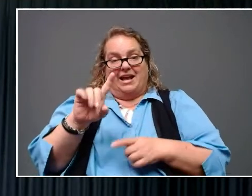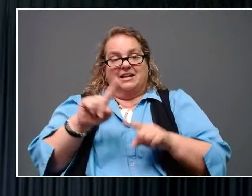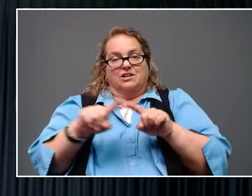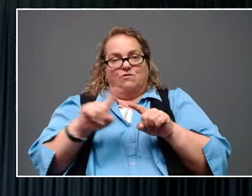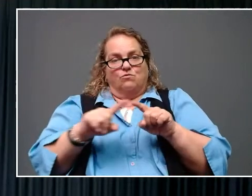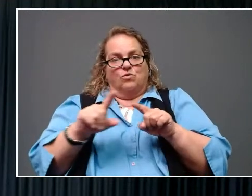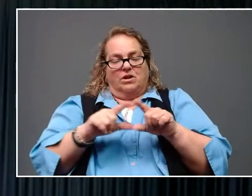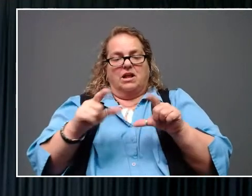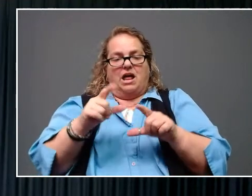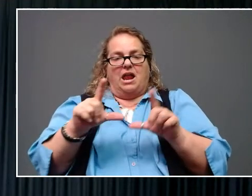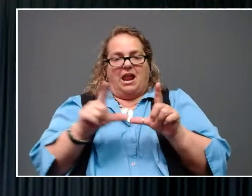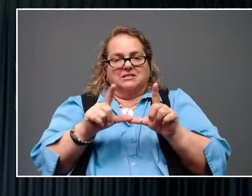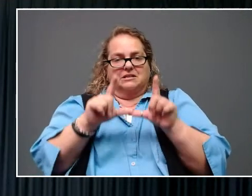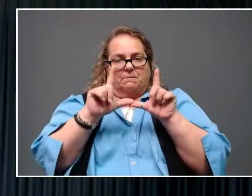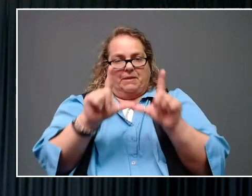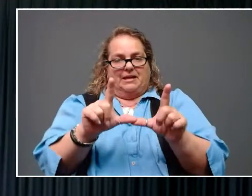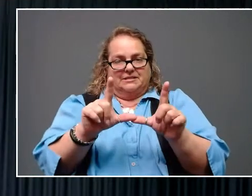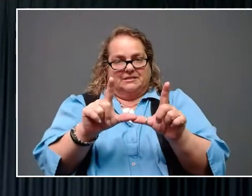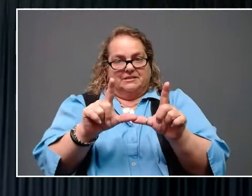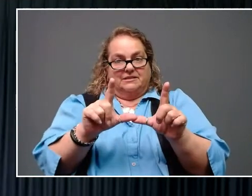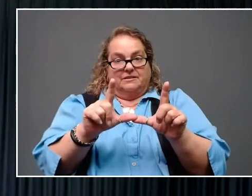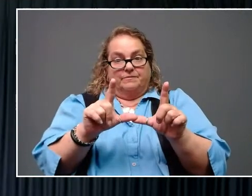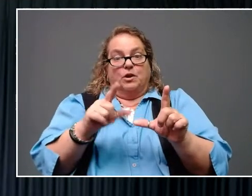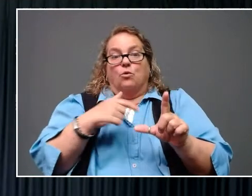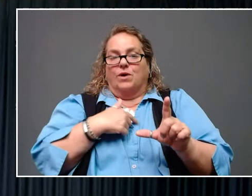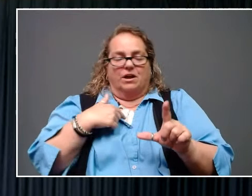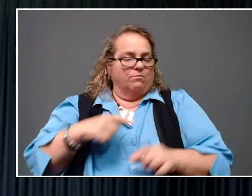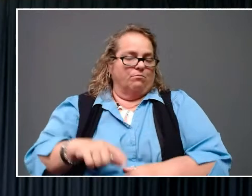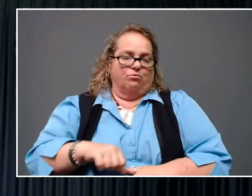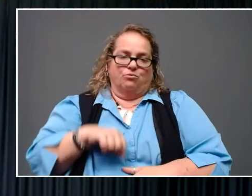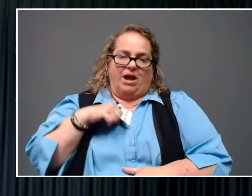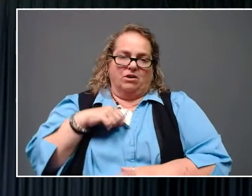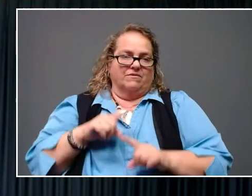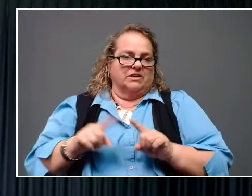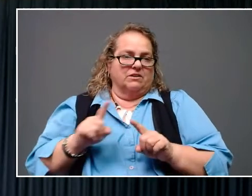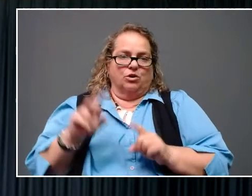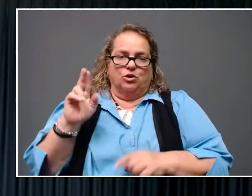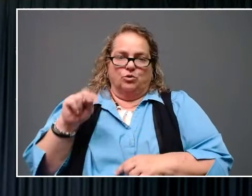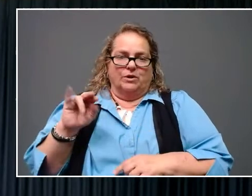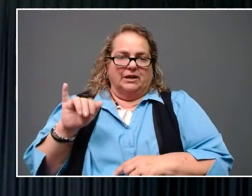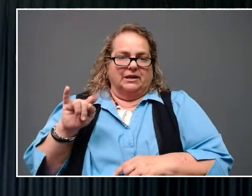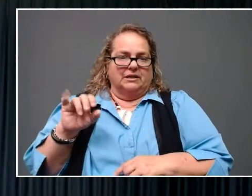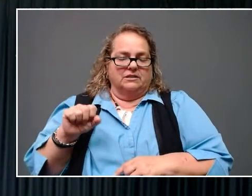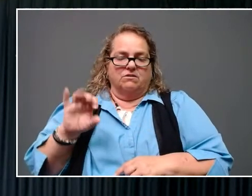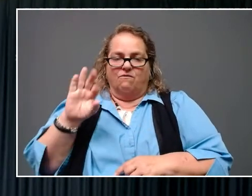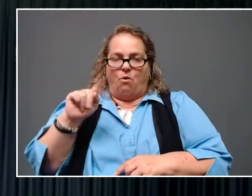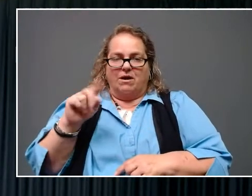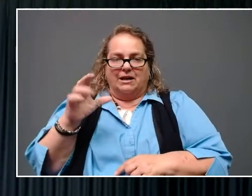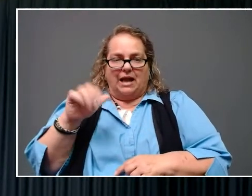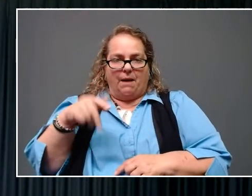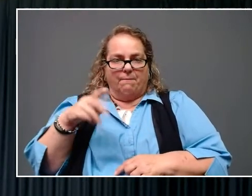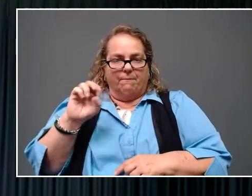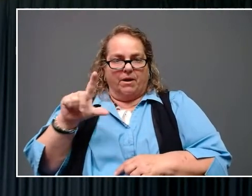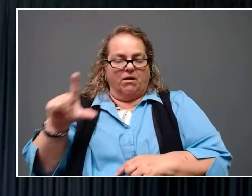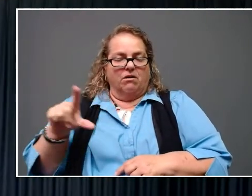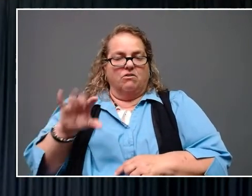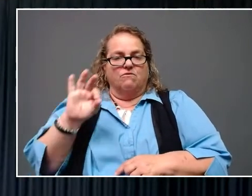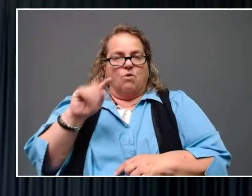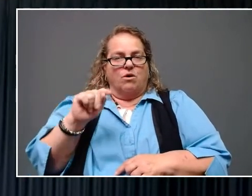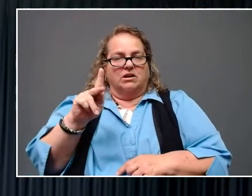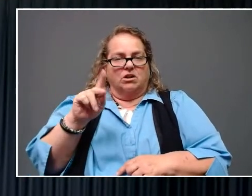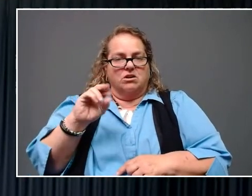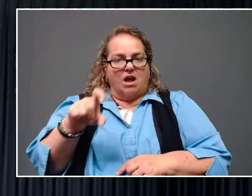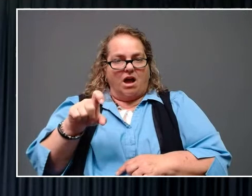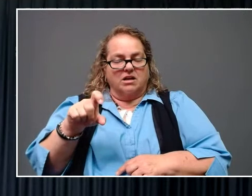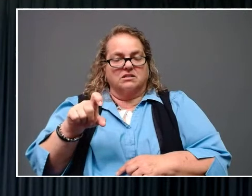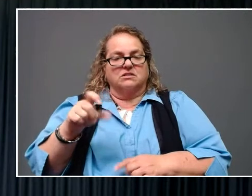of these units that are primarily at Fort Campbell and Fort Knox, or have served in